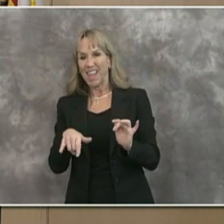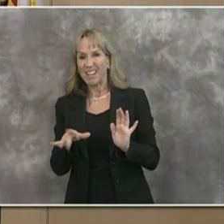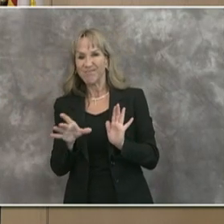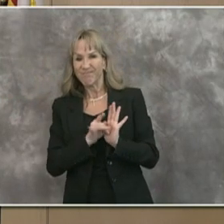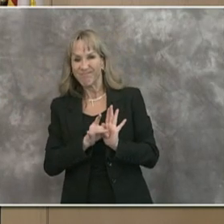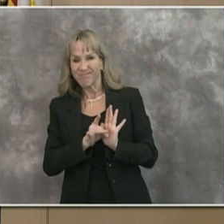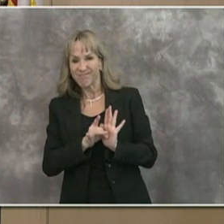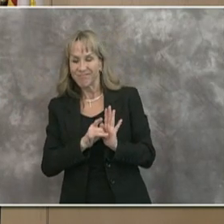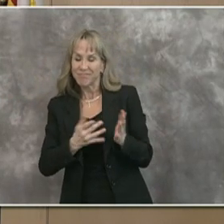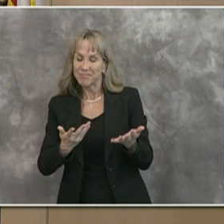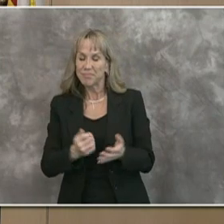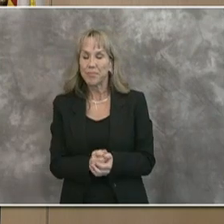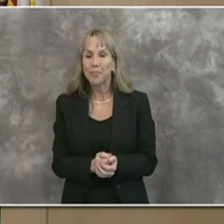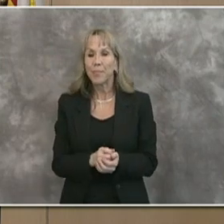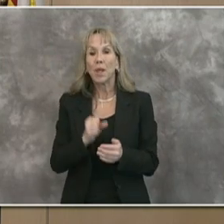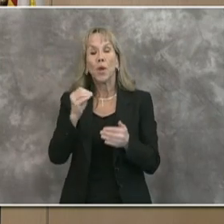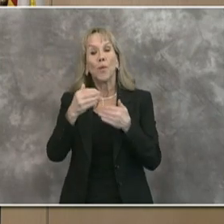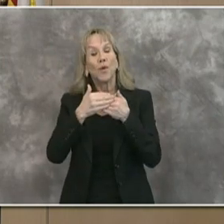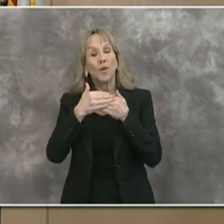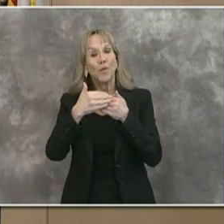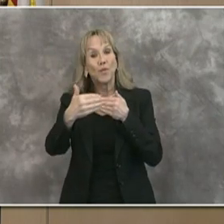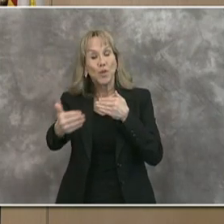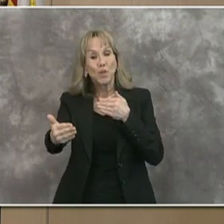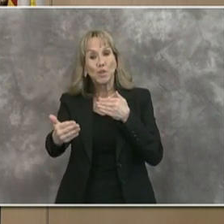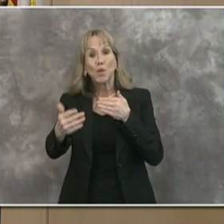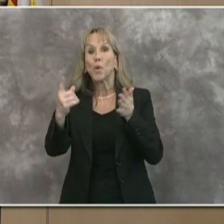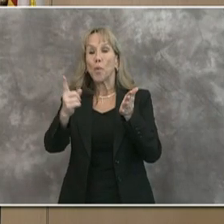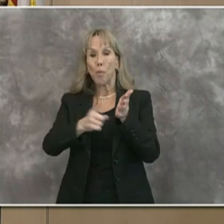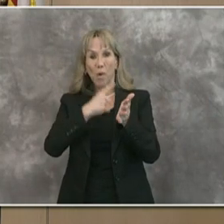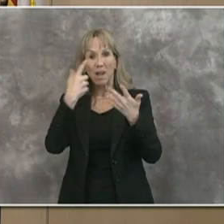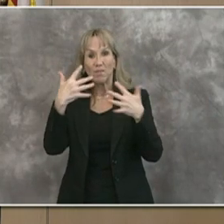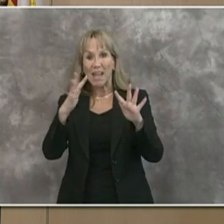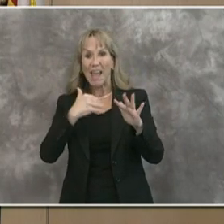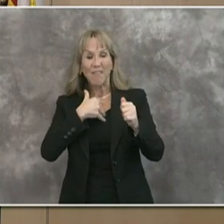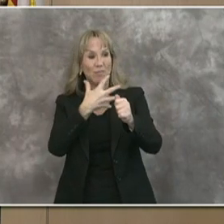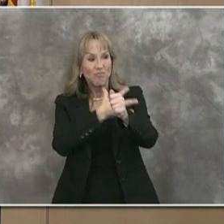what we, in the future, once our serology